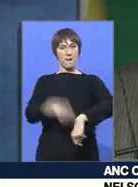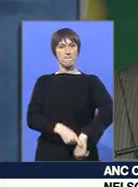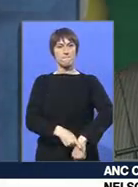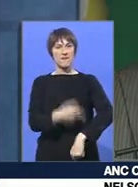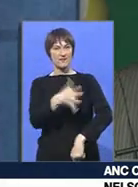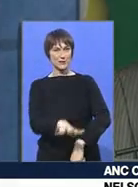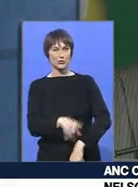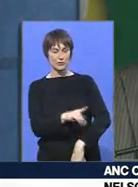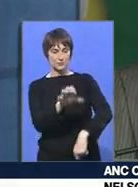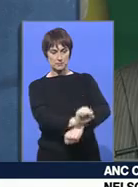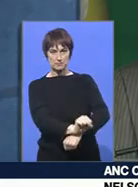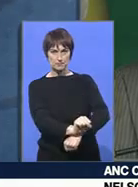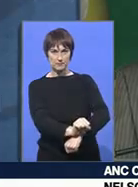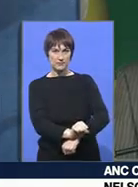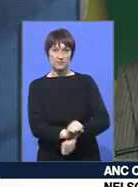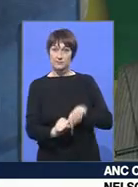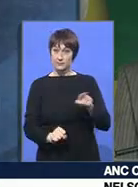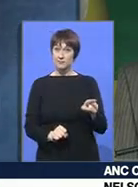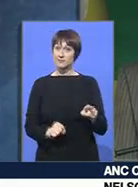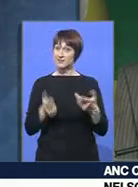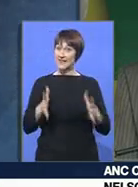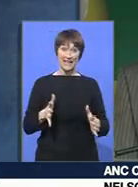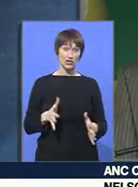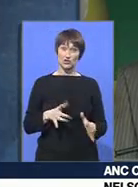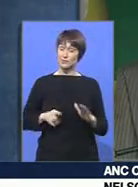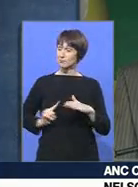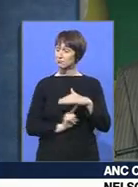the run for 17 months.